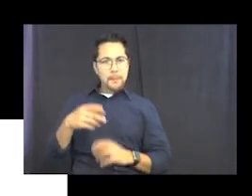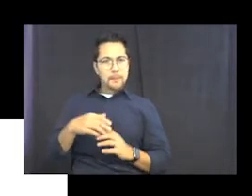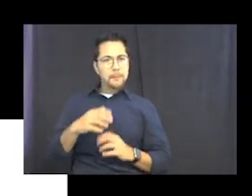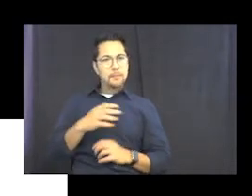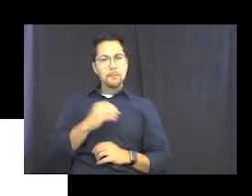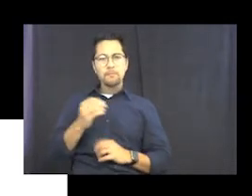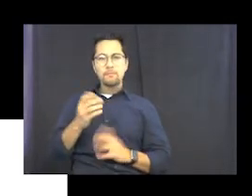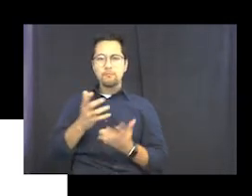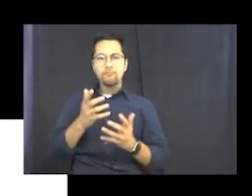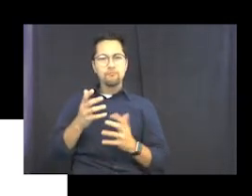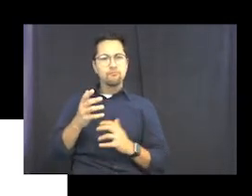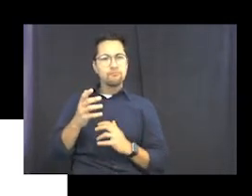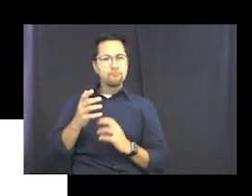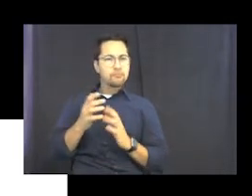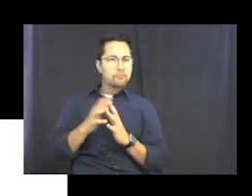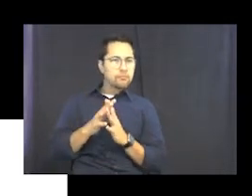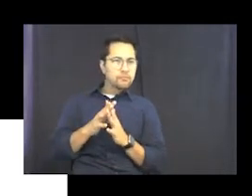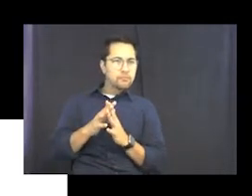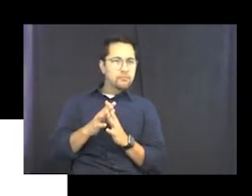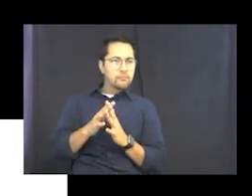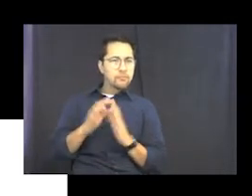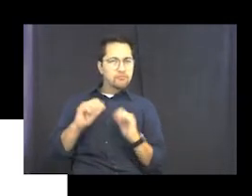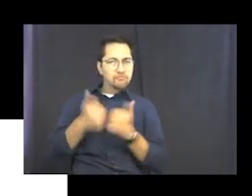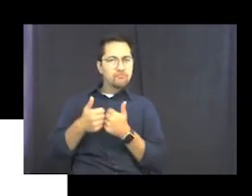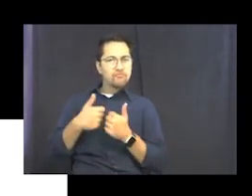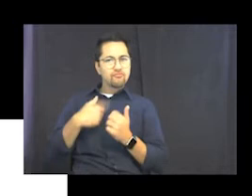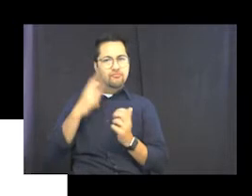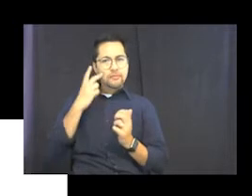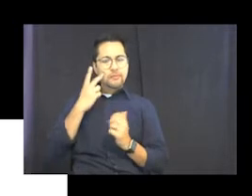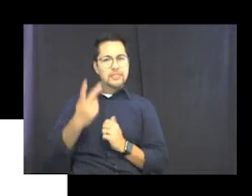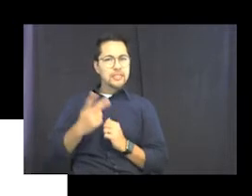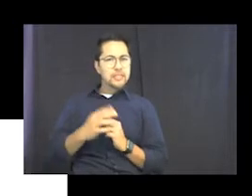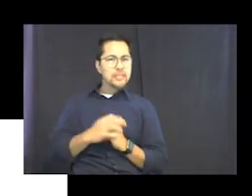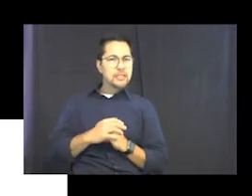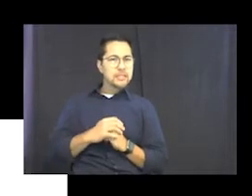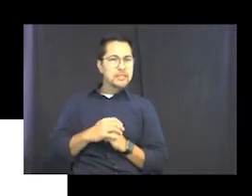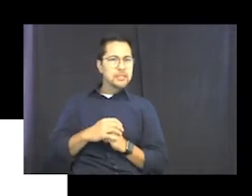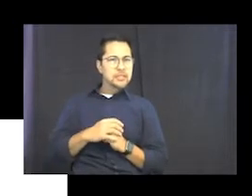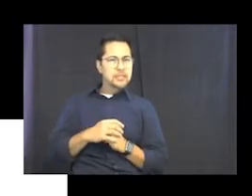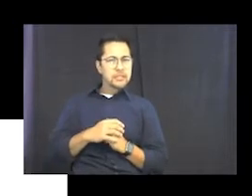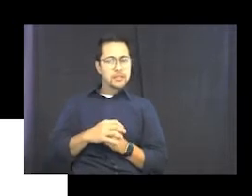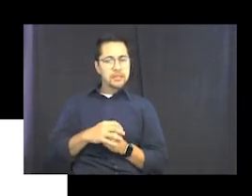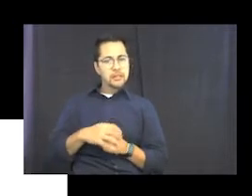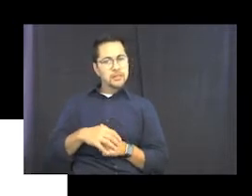and what creative ways I found success?